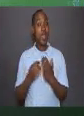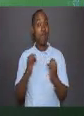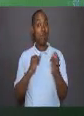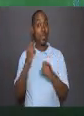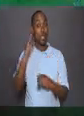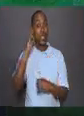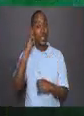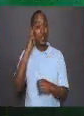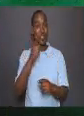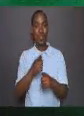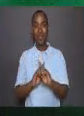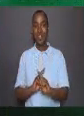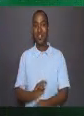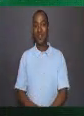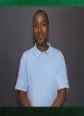information.